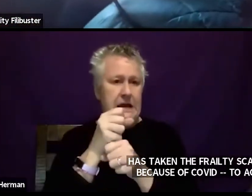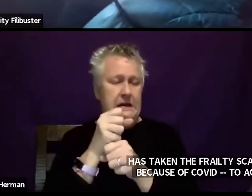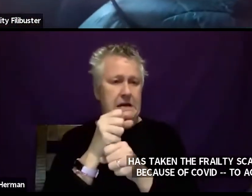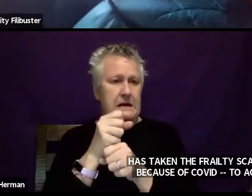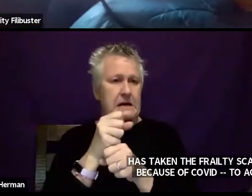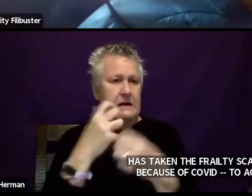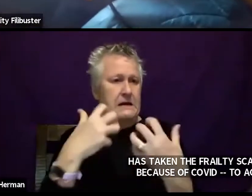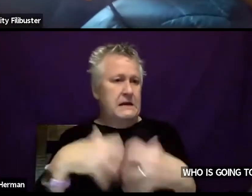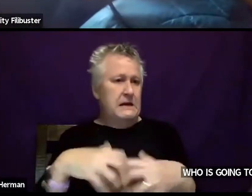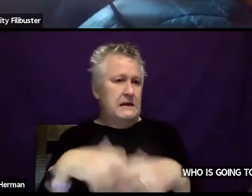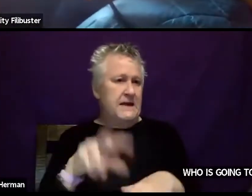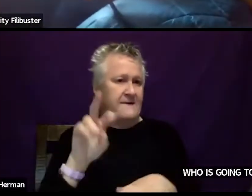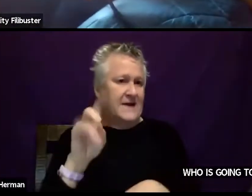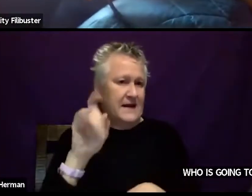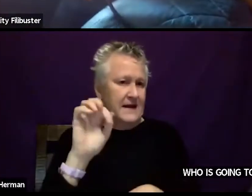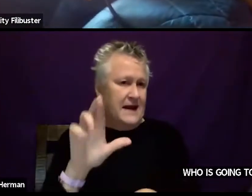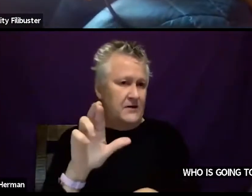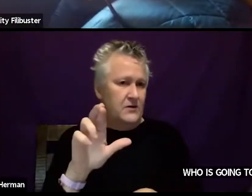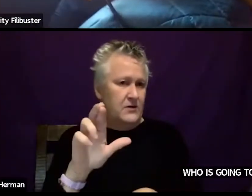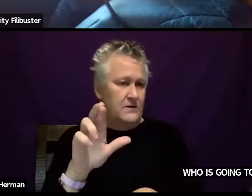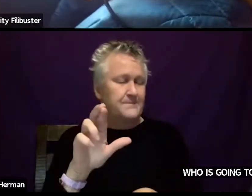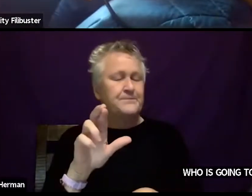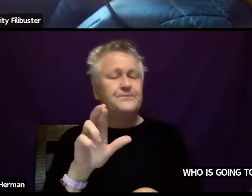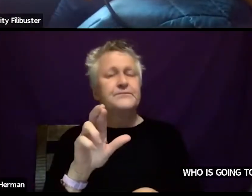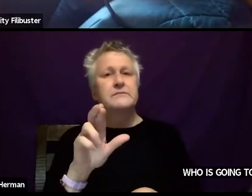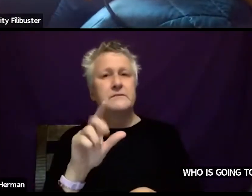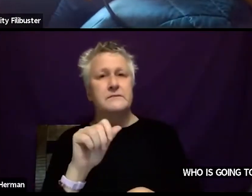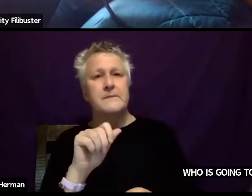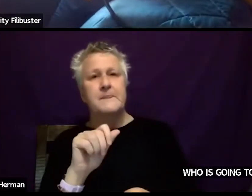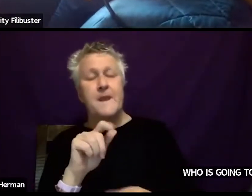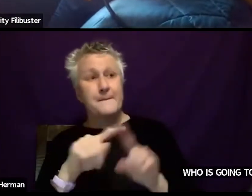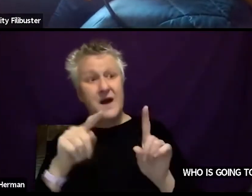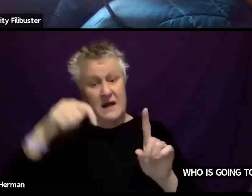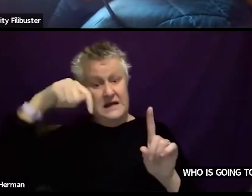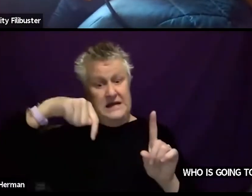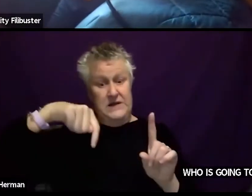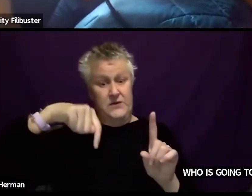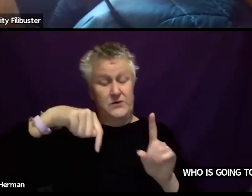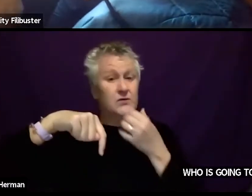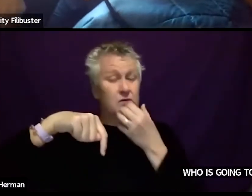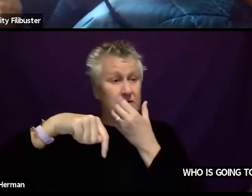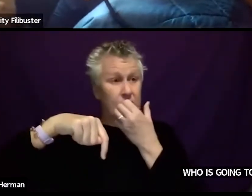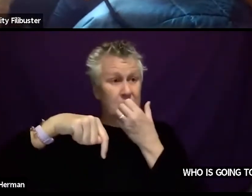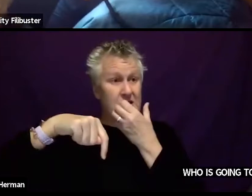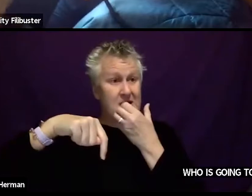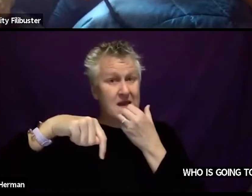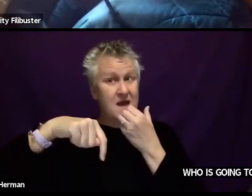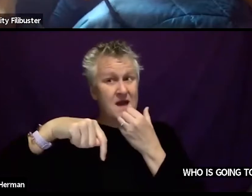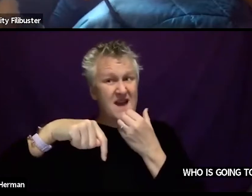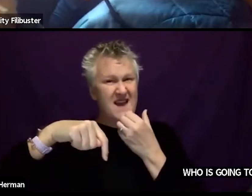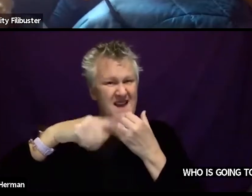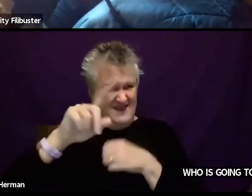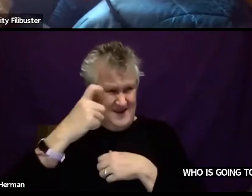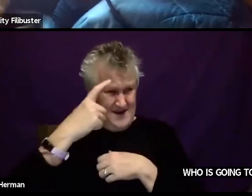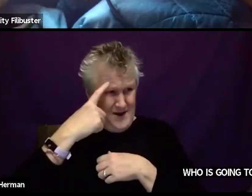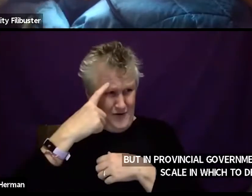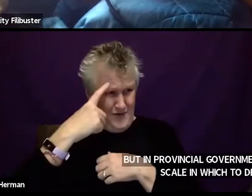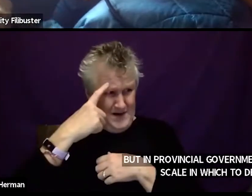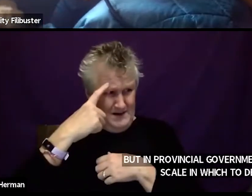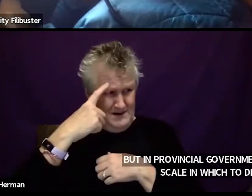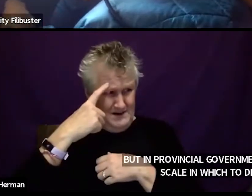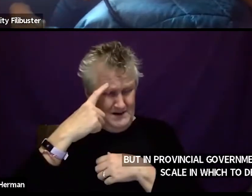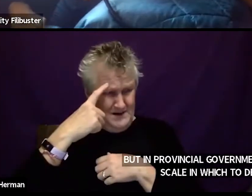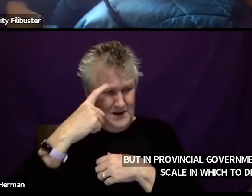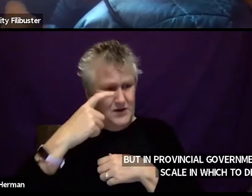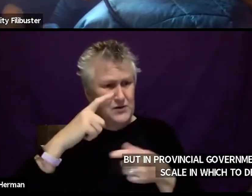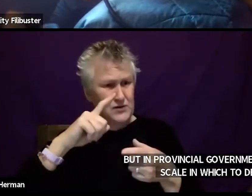provincial government in Ontario, using the frailty scale in which to decide who is going to get treatment and